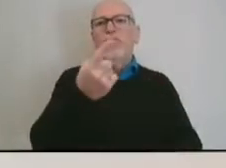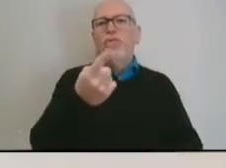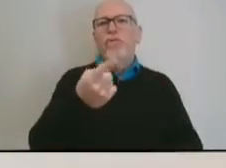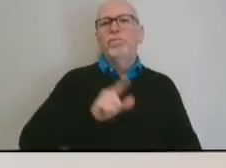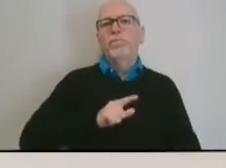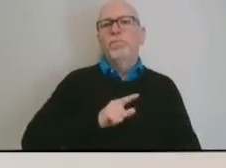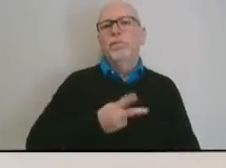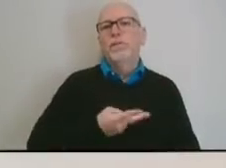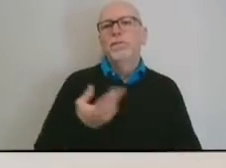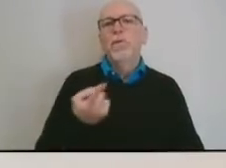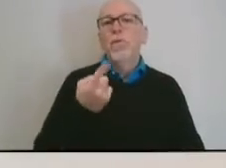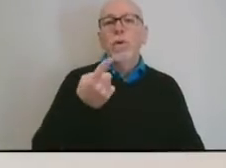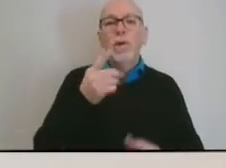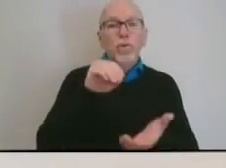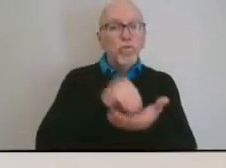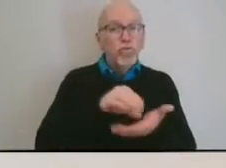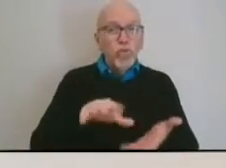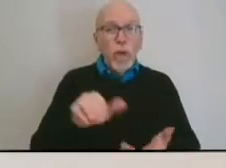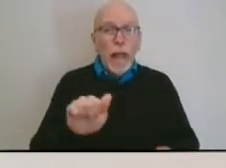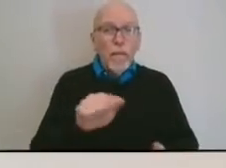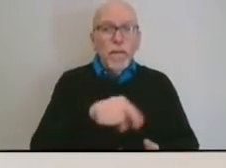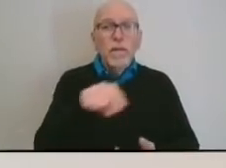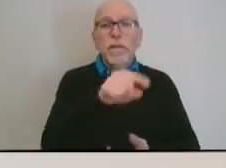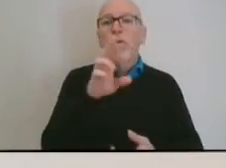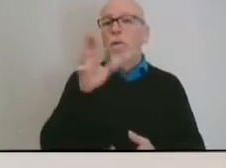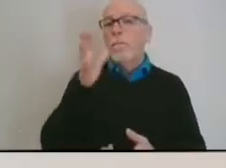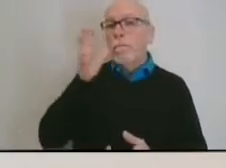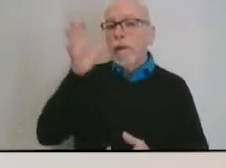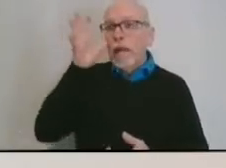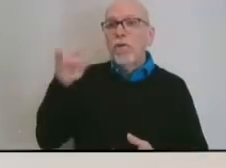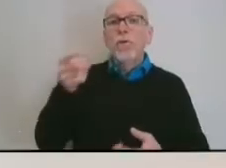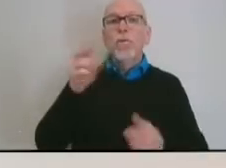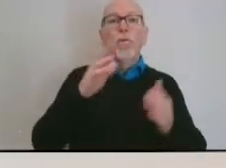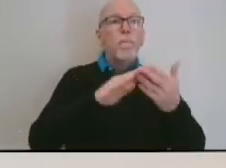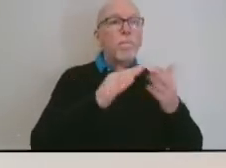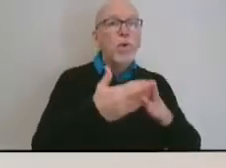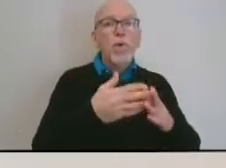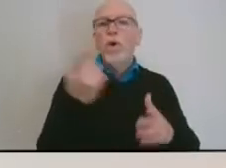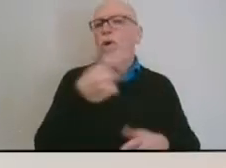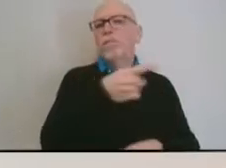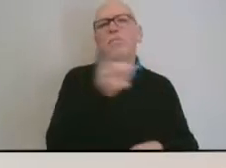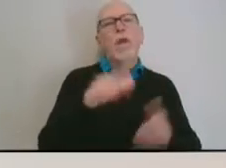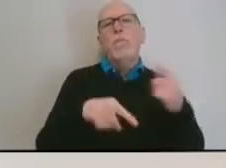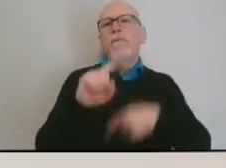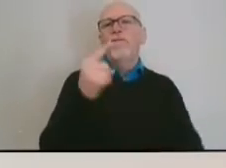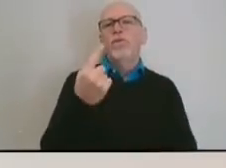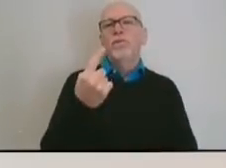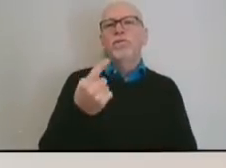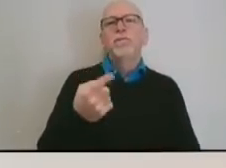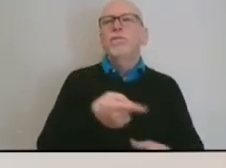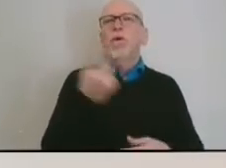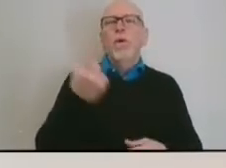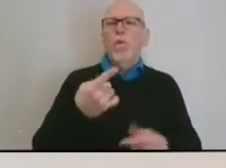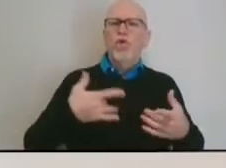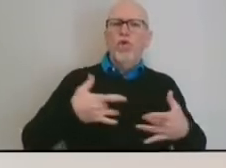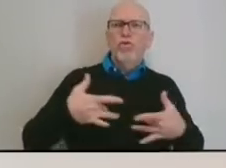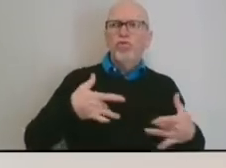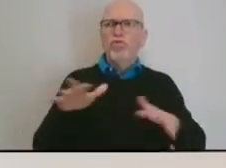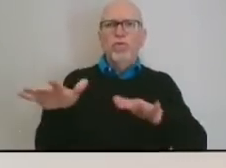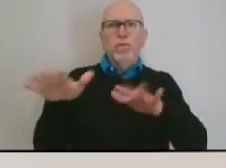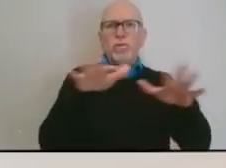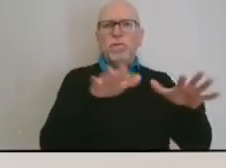whether it was the student athletes or the parents or the community. He was always very much concerned on what